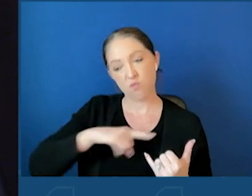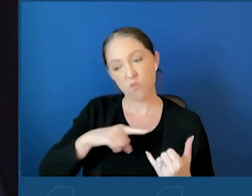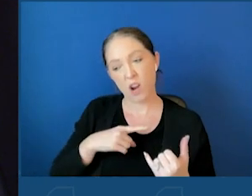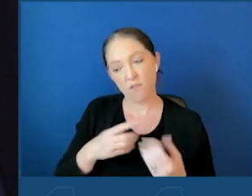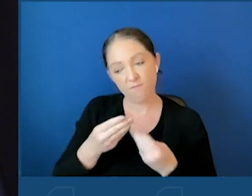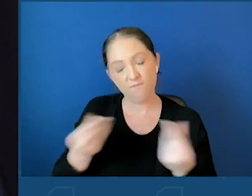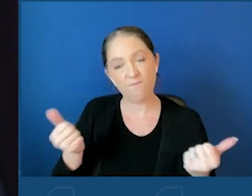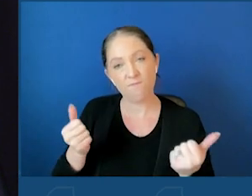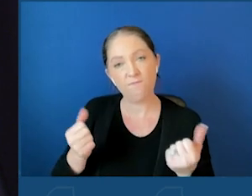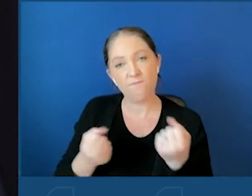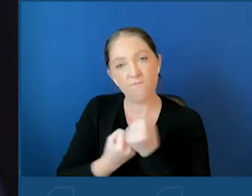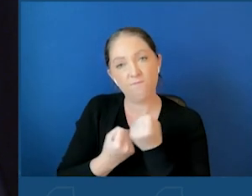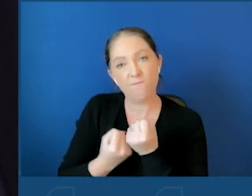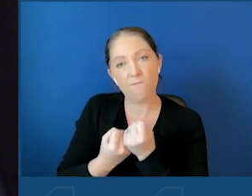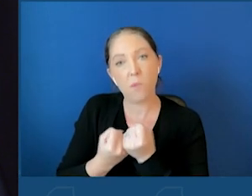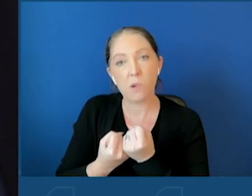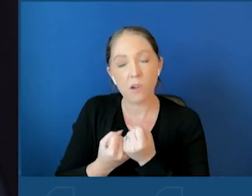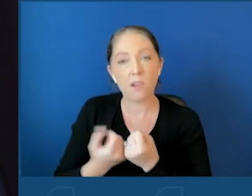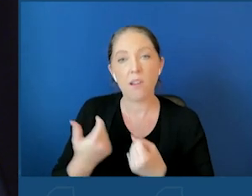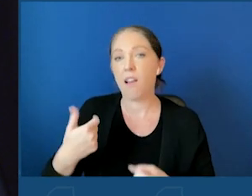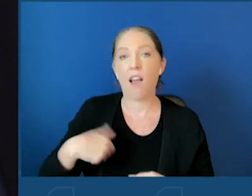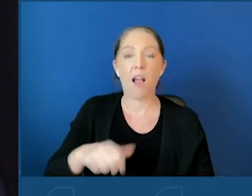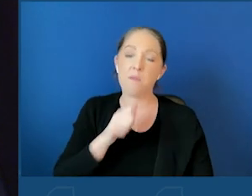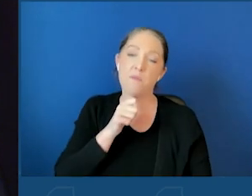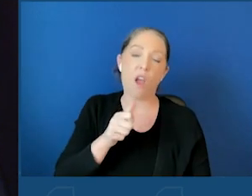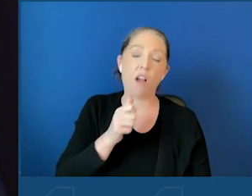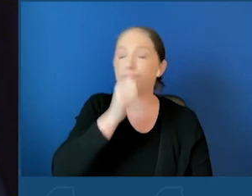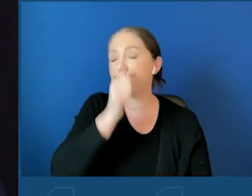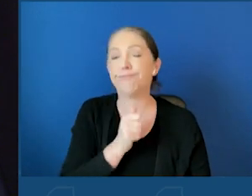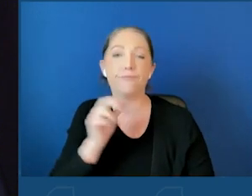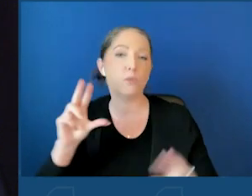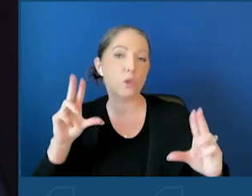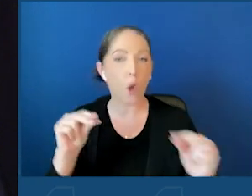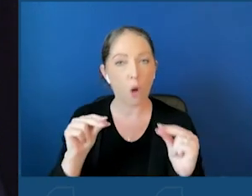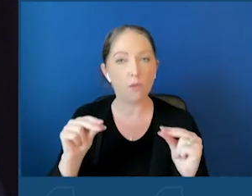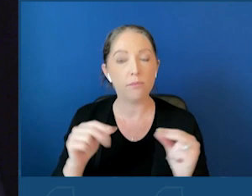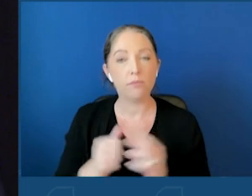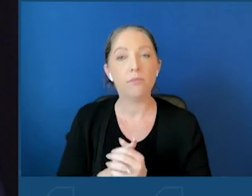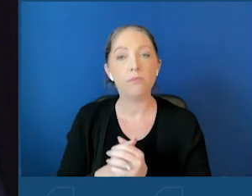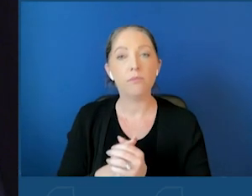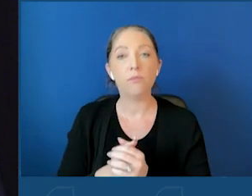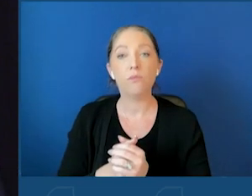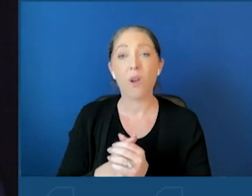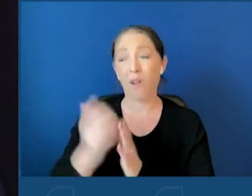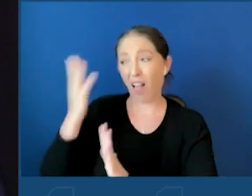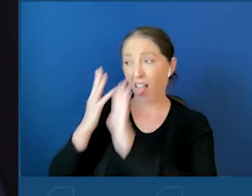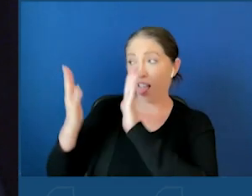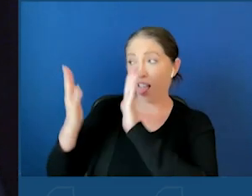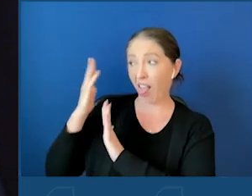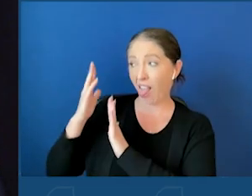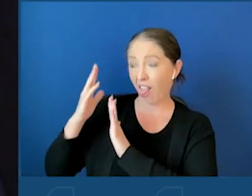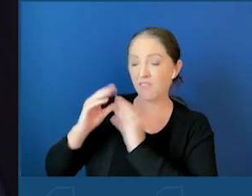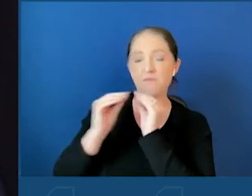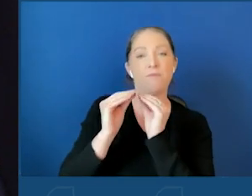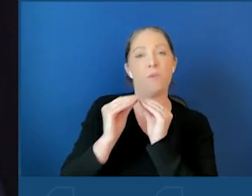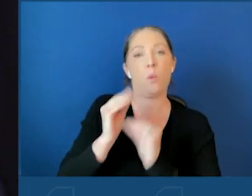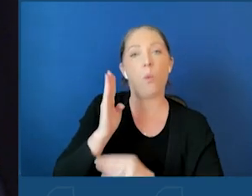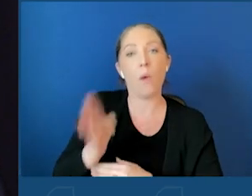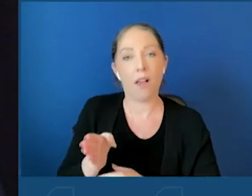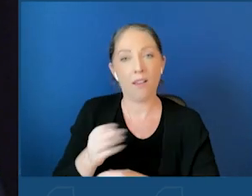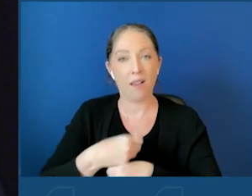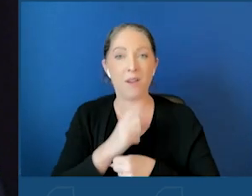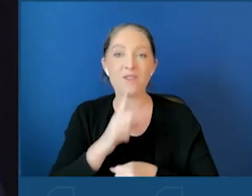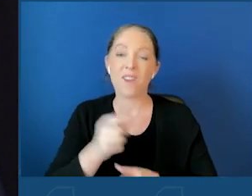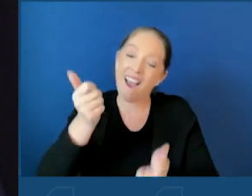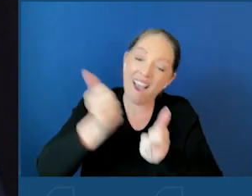its purest form, and I won't tolerate it. So we will right the wrongs of the past and ensure that every mom and baby gets